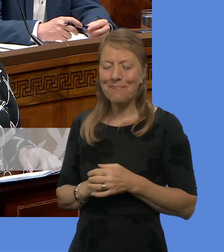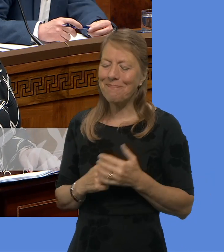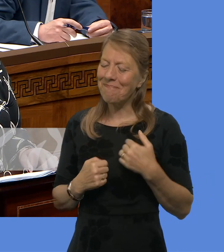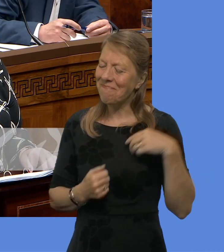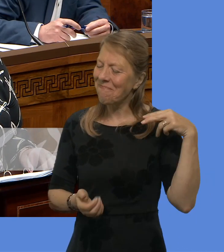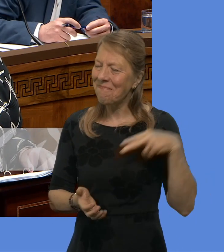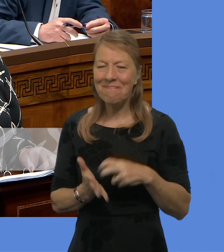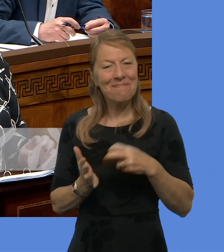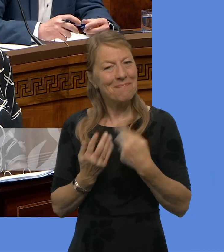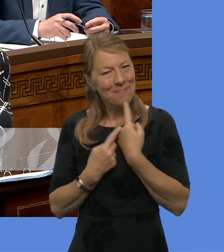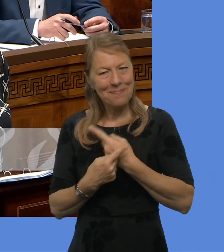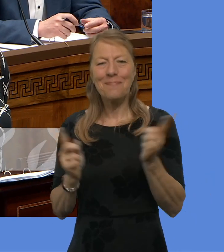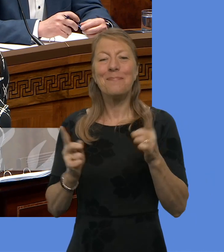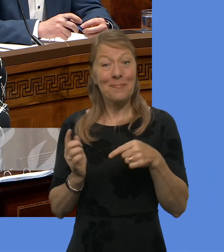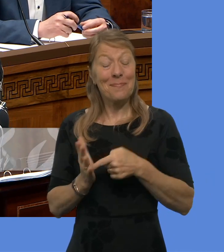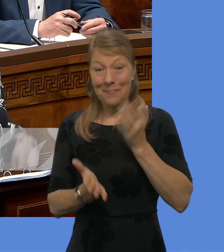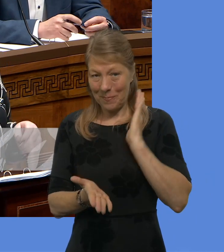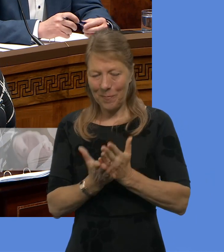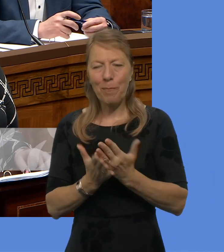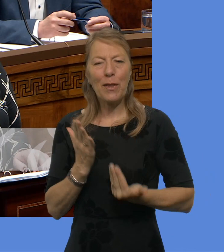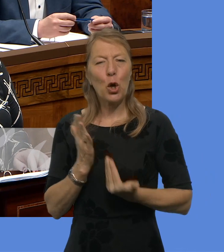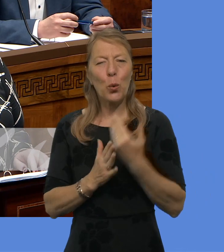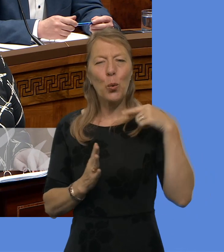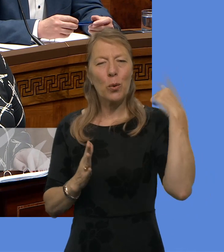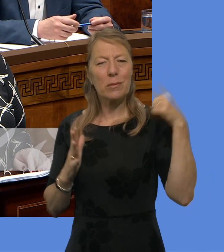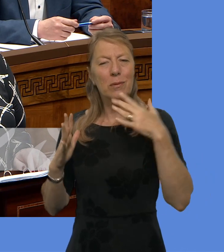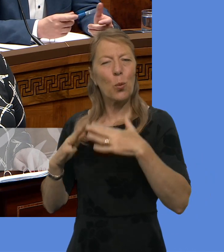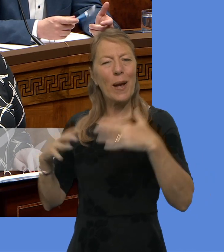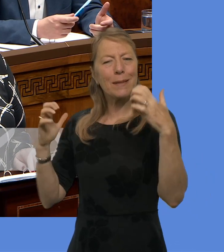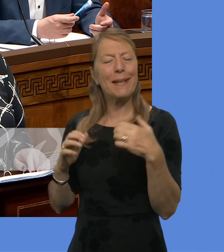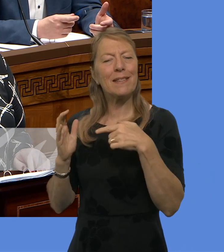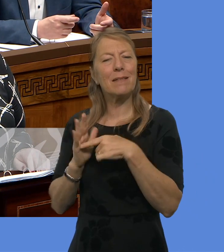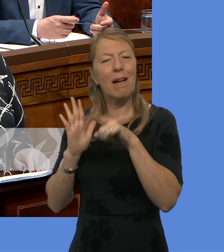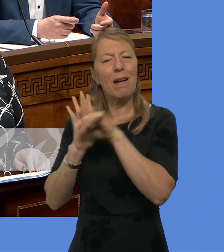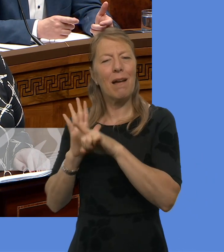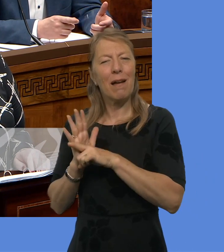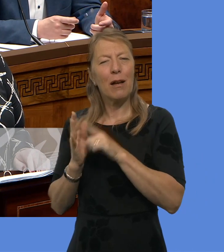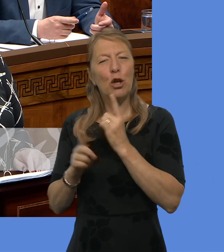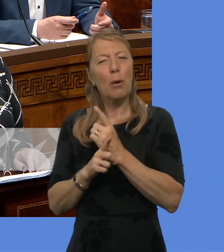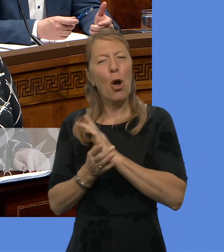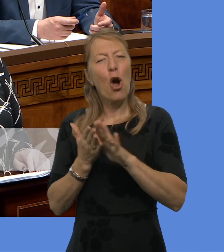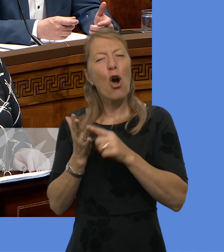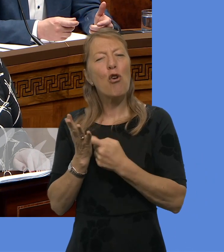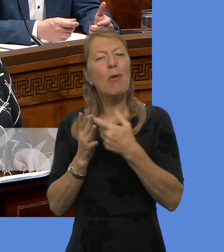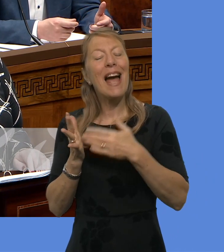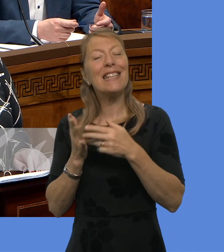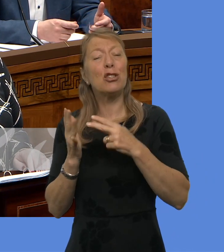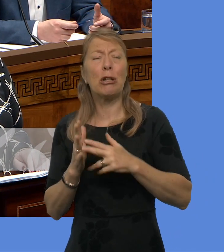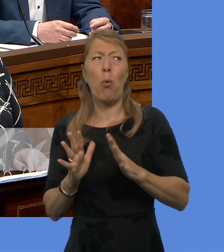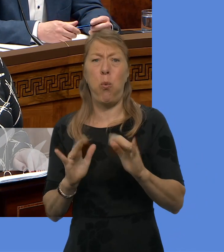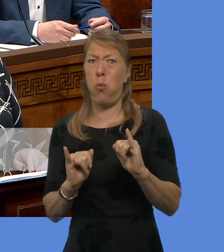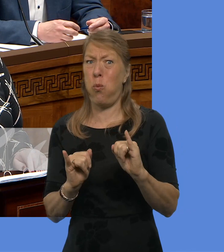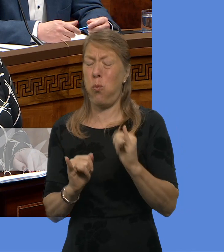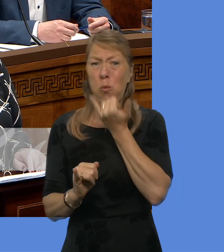Ireland will be included in the Westminster legislation with regards to the Horizon scandal. This is something which the First and Deputy